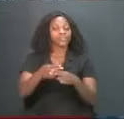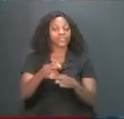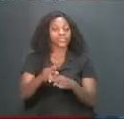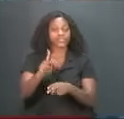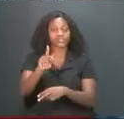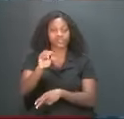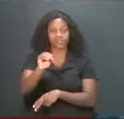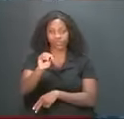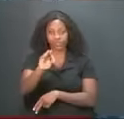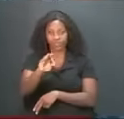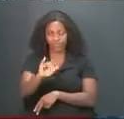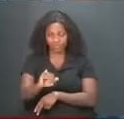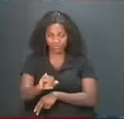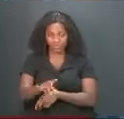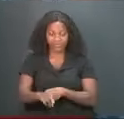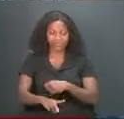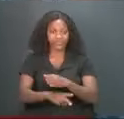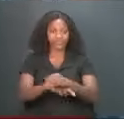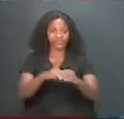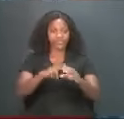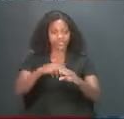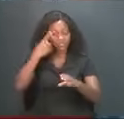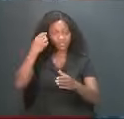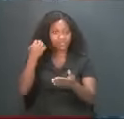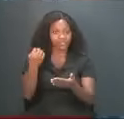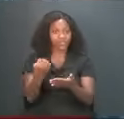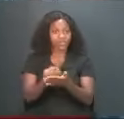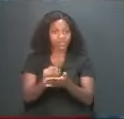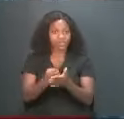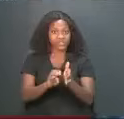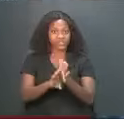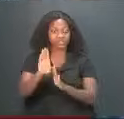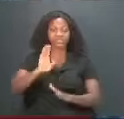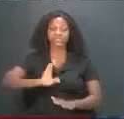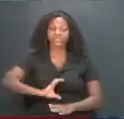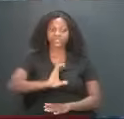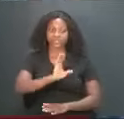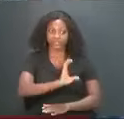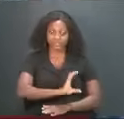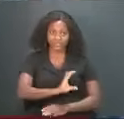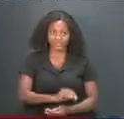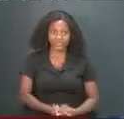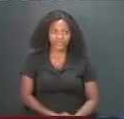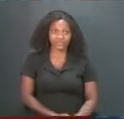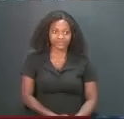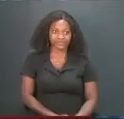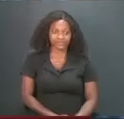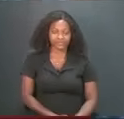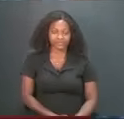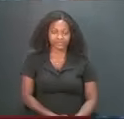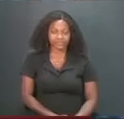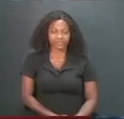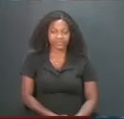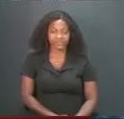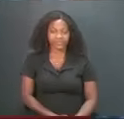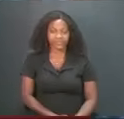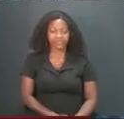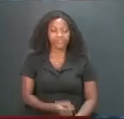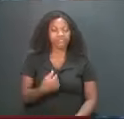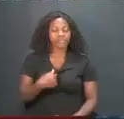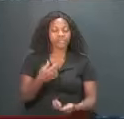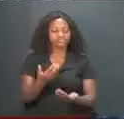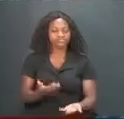Akunoku. I'm the Vice Chair of the Economy and Development Committee. Right Honorable Speaker, I move for the